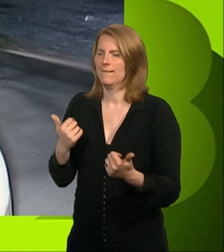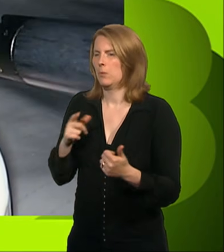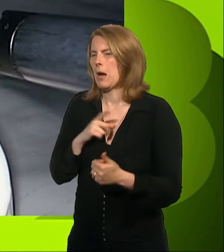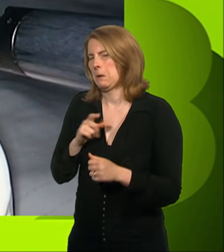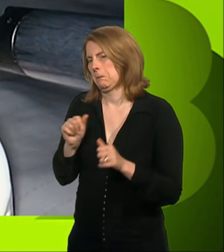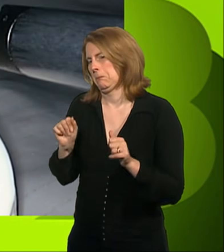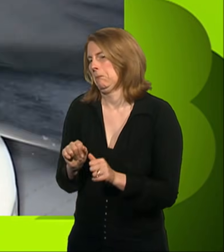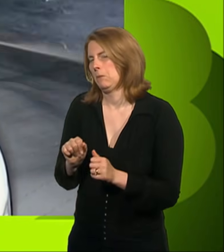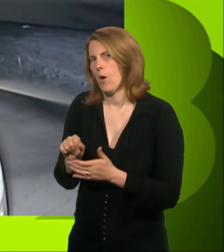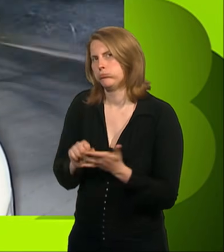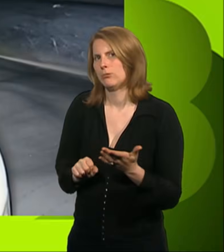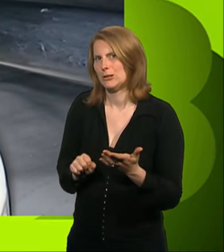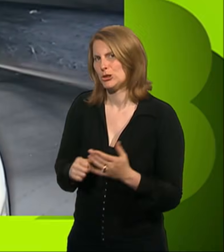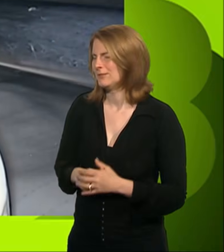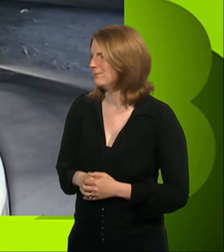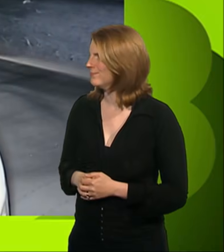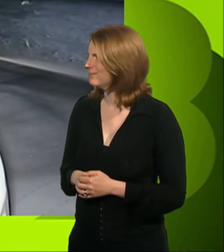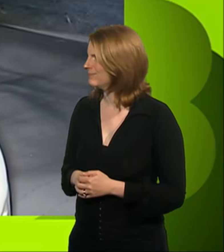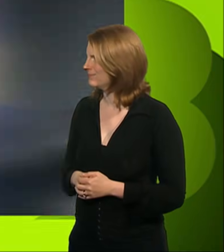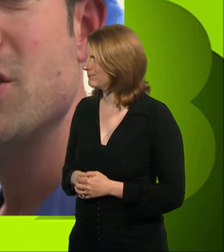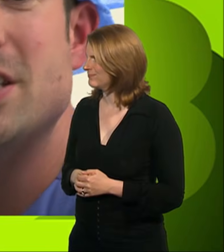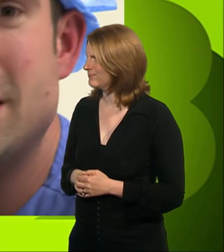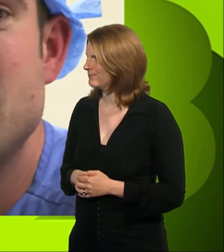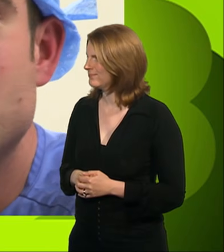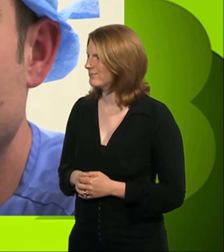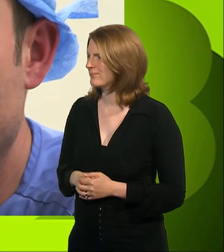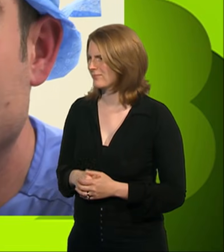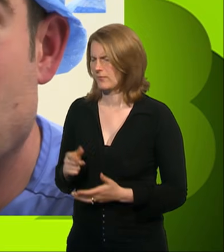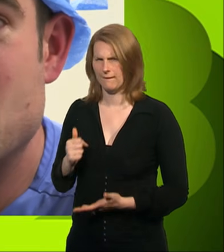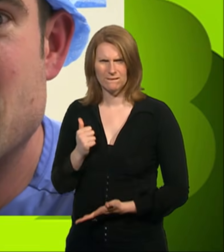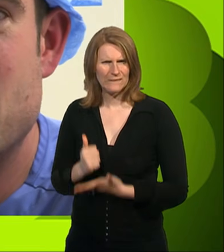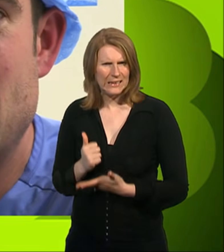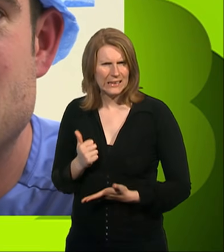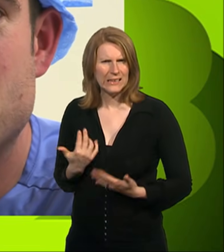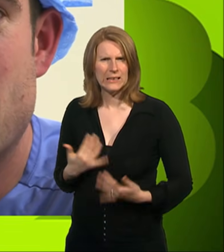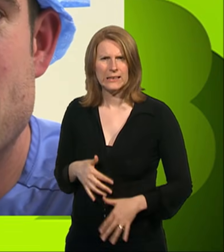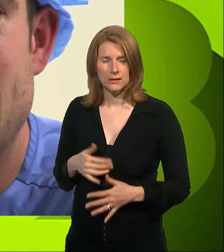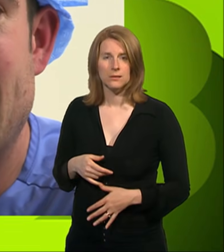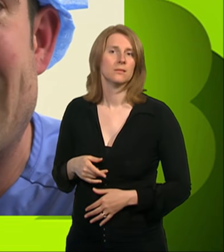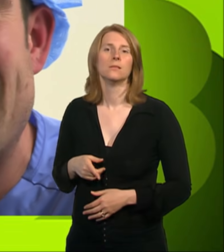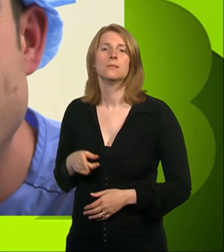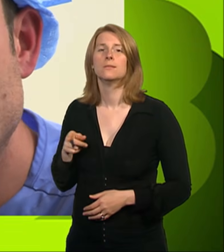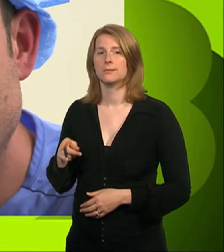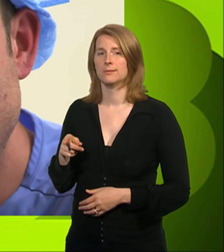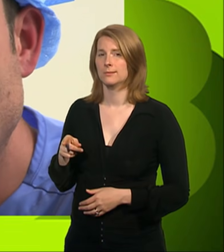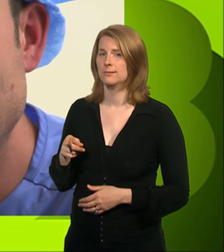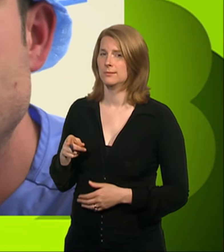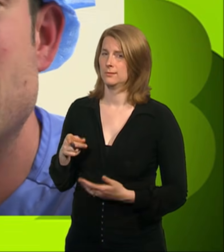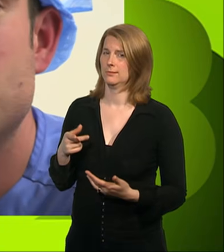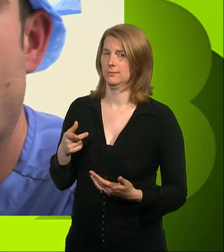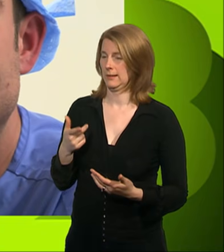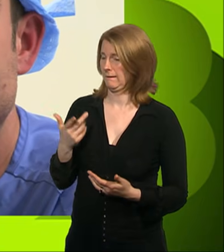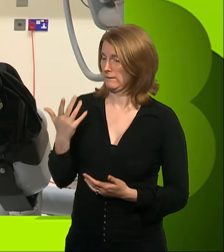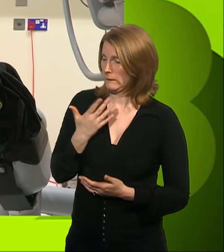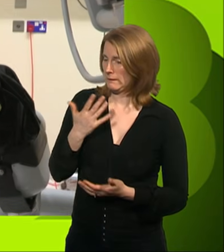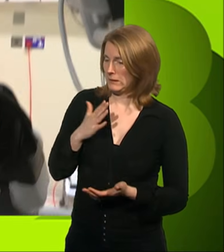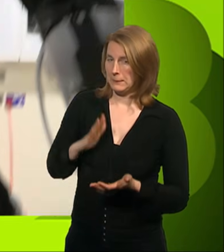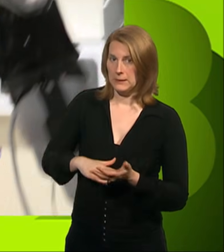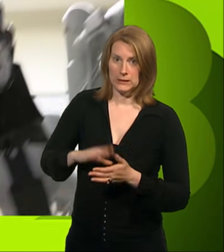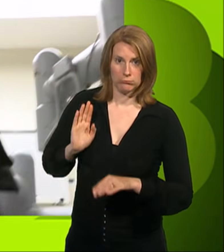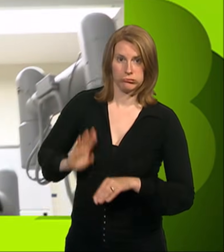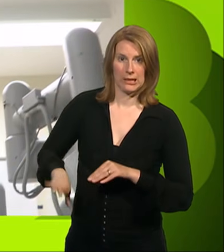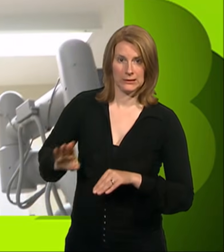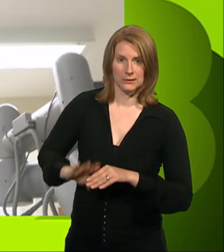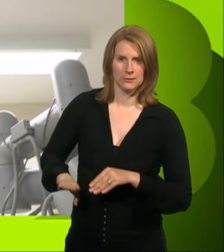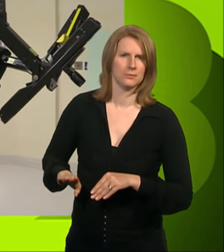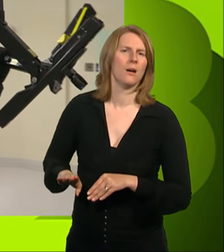Yes, this is very cool. So this isn't just the world's most expensive grape peeler. Even with 15 minutes practice, I can